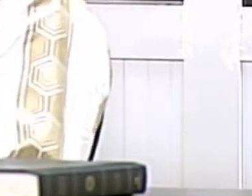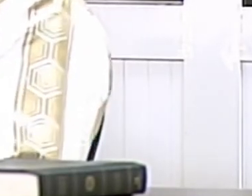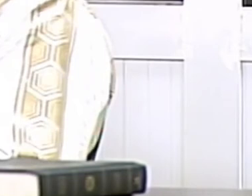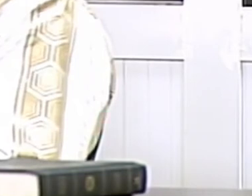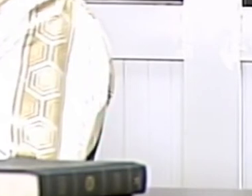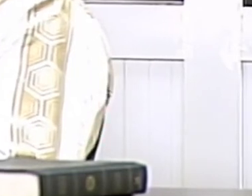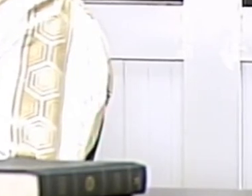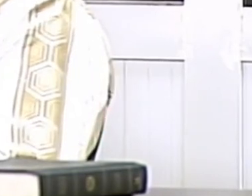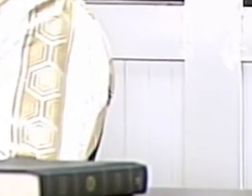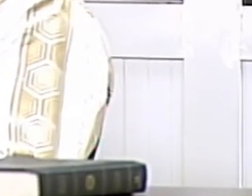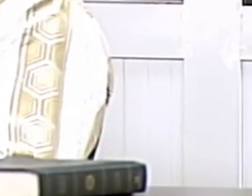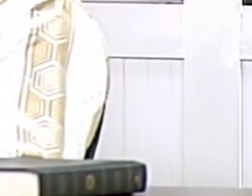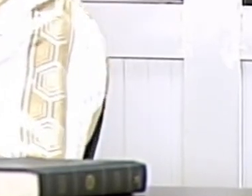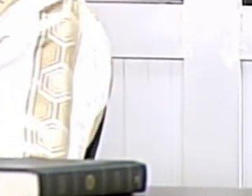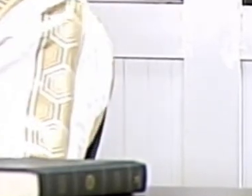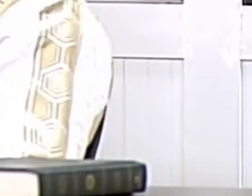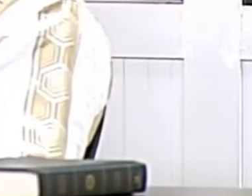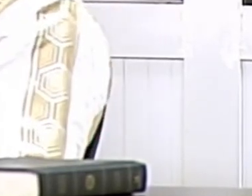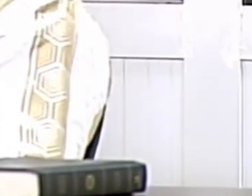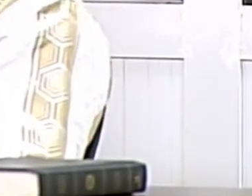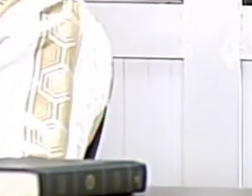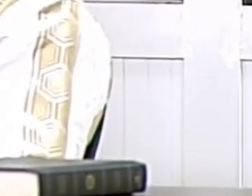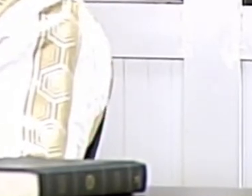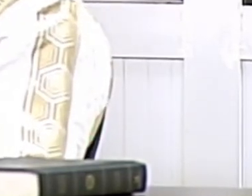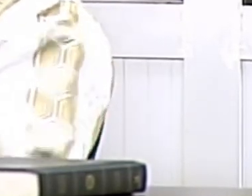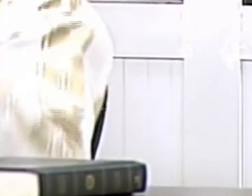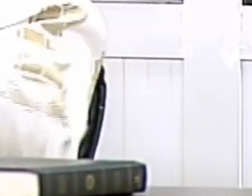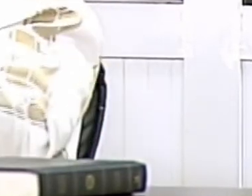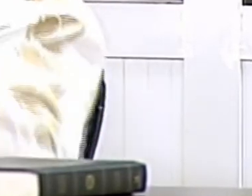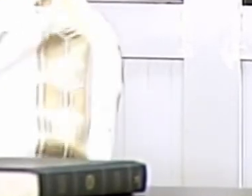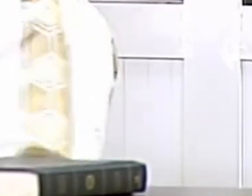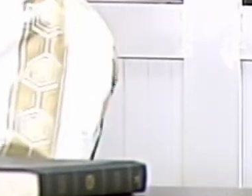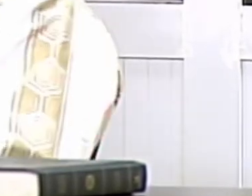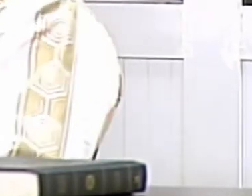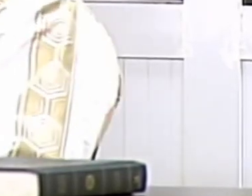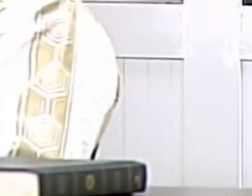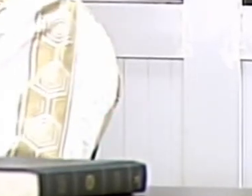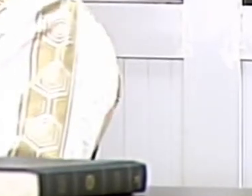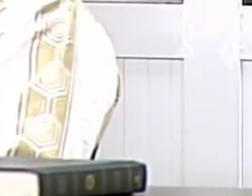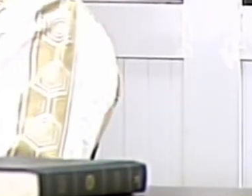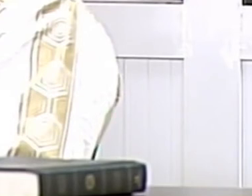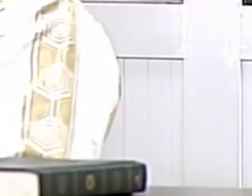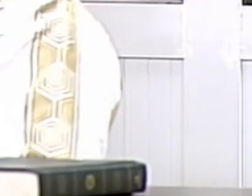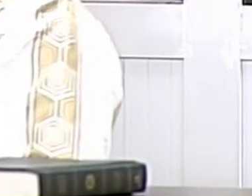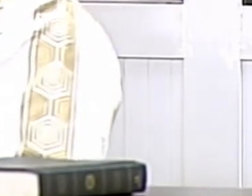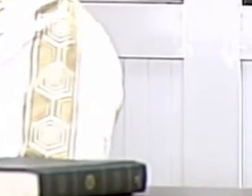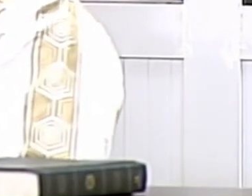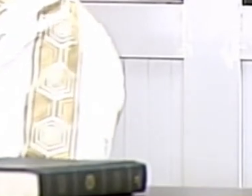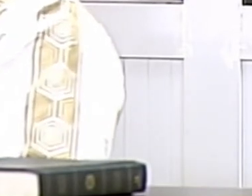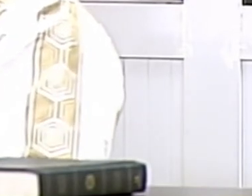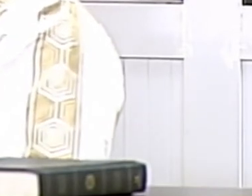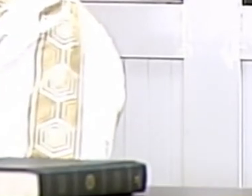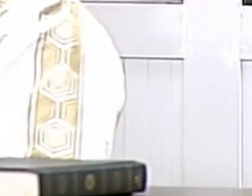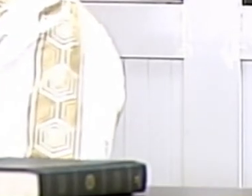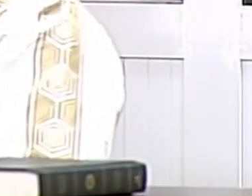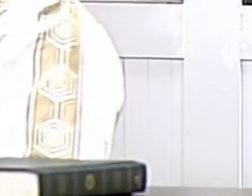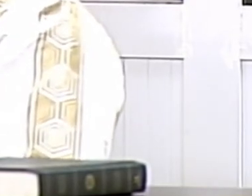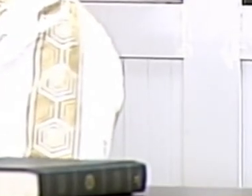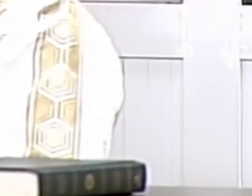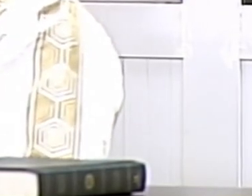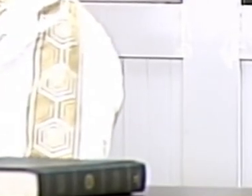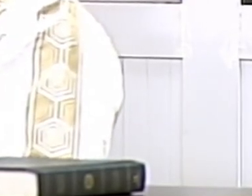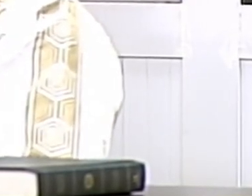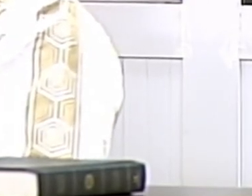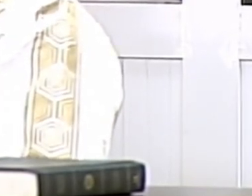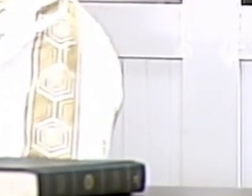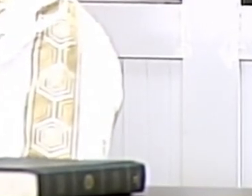bi. We were doing things like one in three. Every 3 days you'll sleep in the hospital. Dañ ñaan def melni ñetti fan yu ci nekk